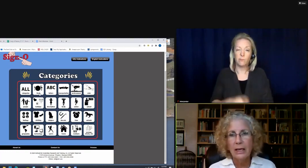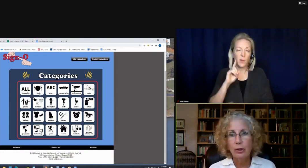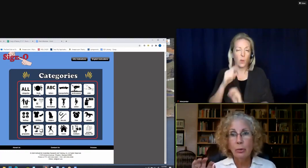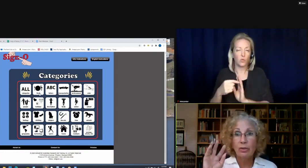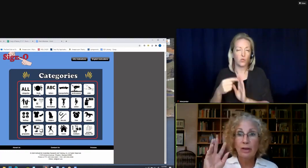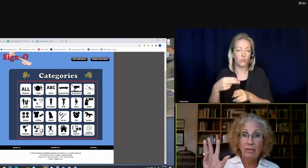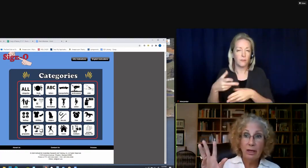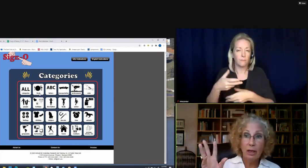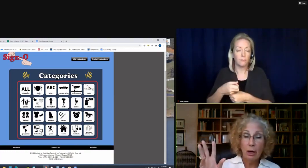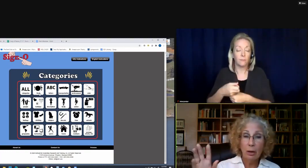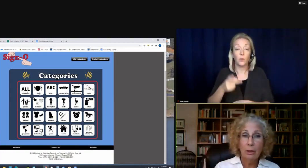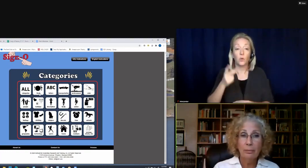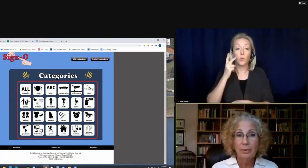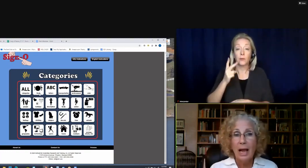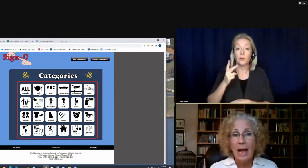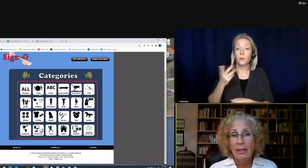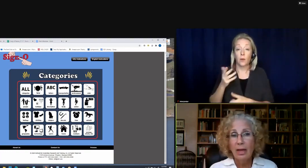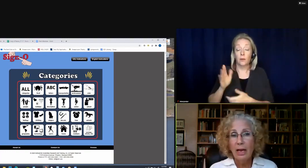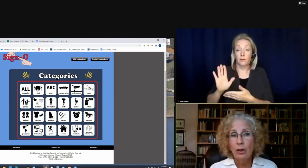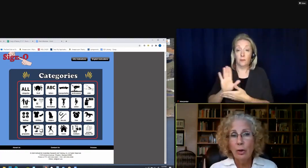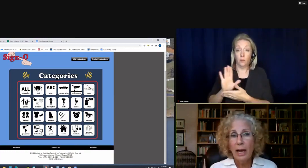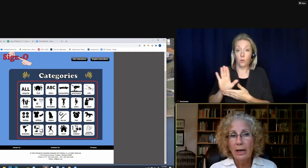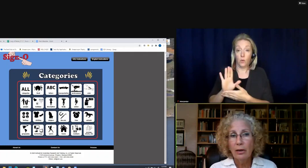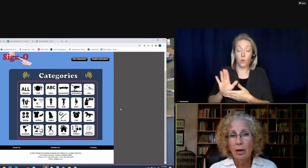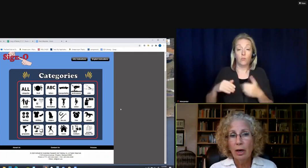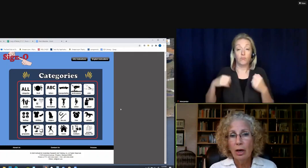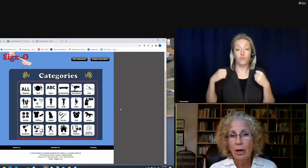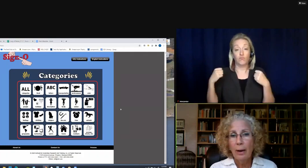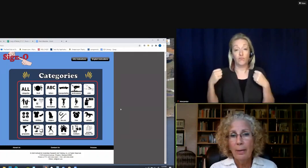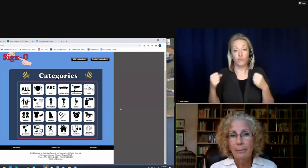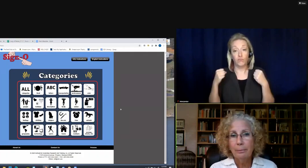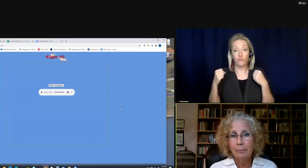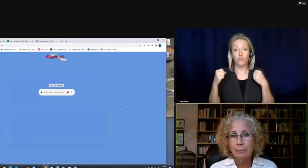briefly, is you will see a video and then you can,